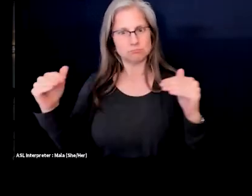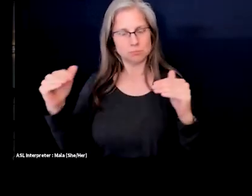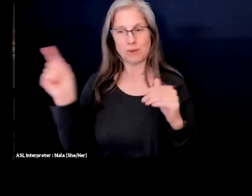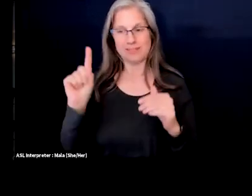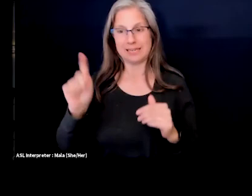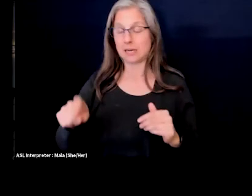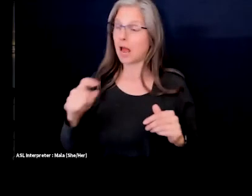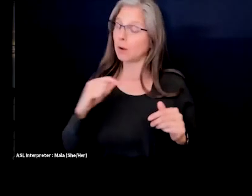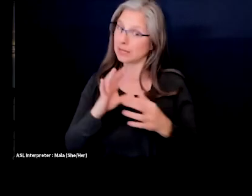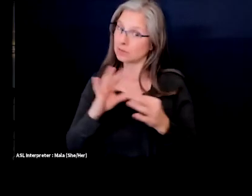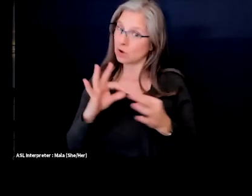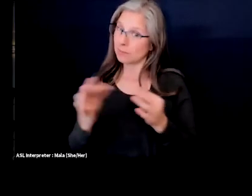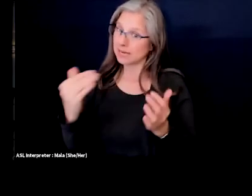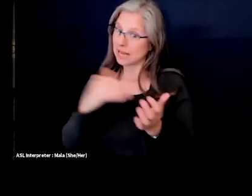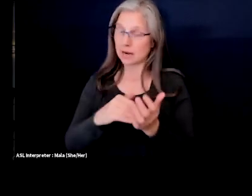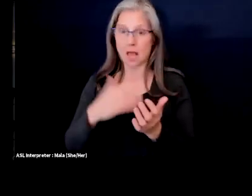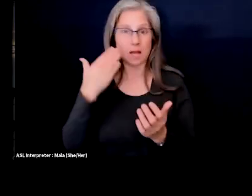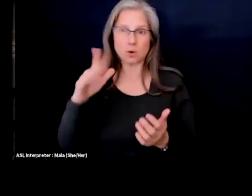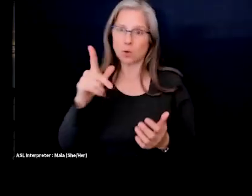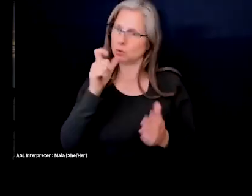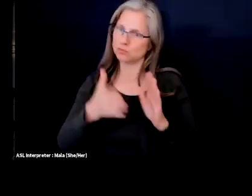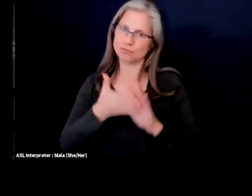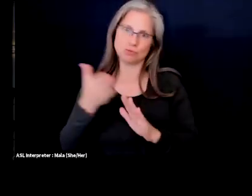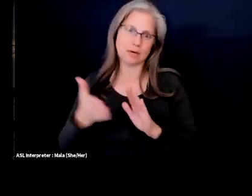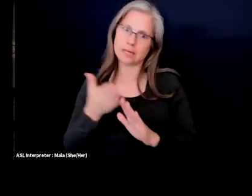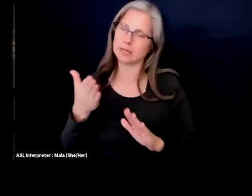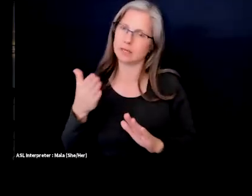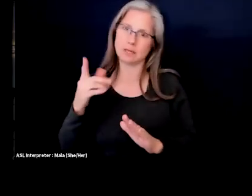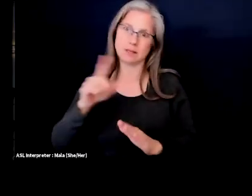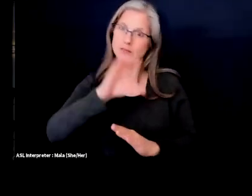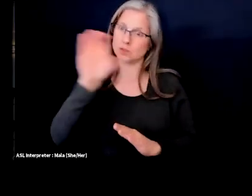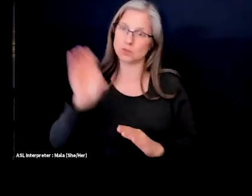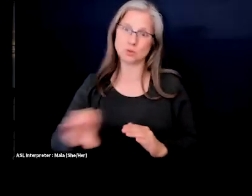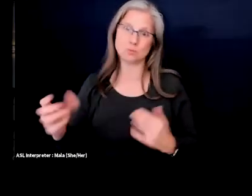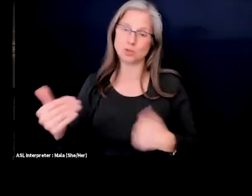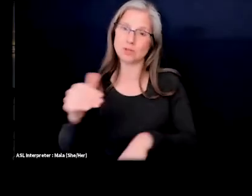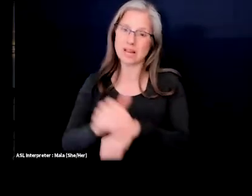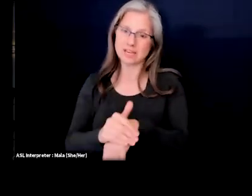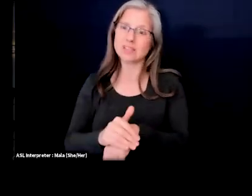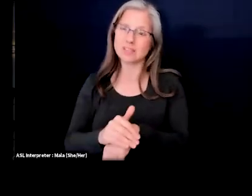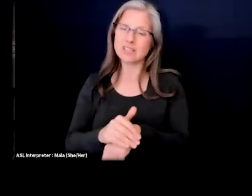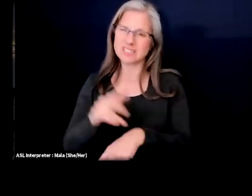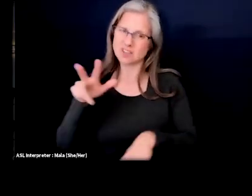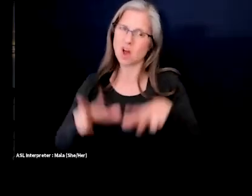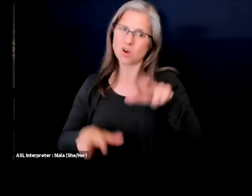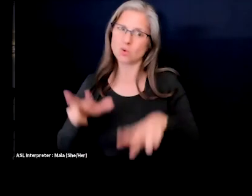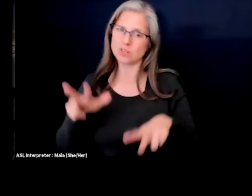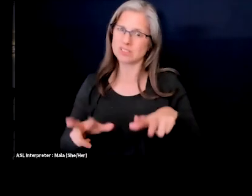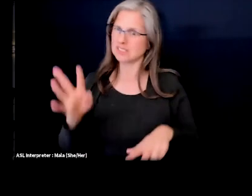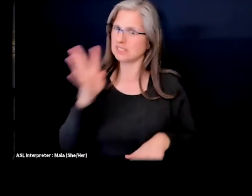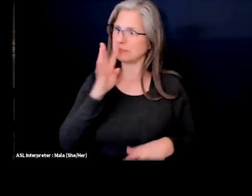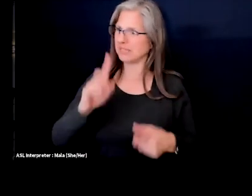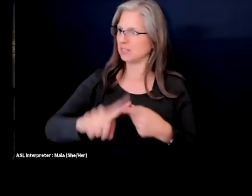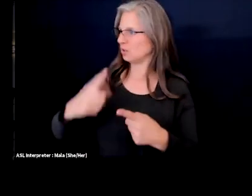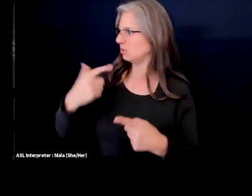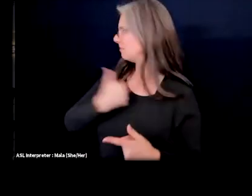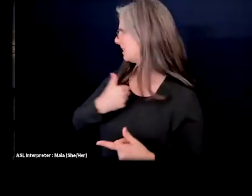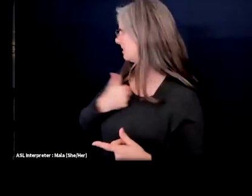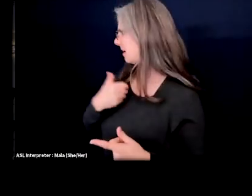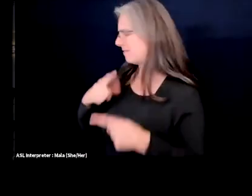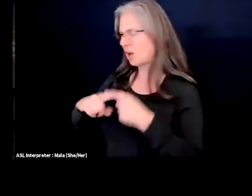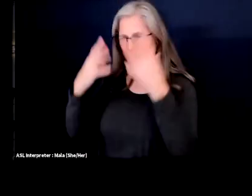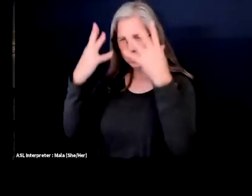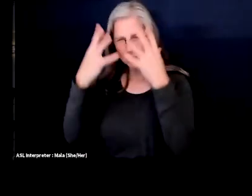like to comment again, if I don't know who's running the Zoom tonight, but it's pretty awkward speaking to myself on a